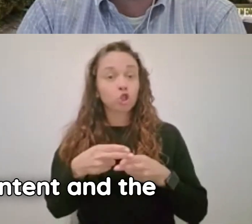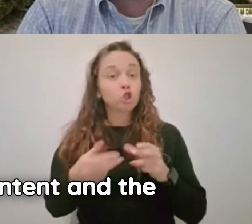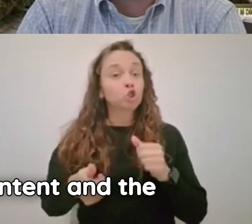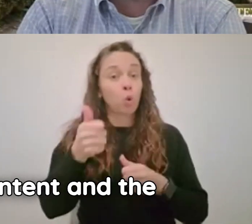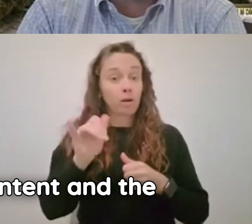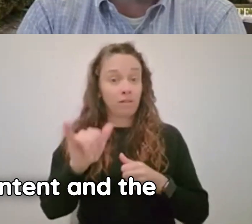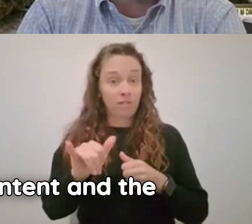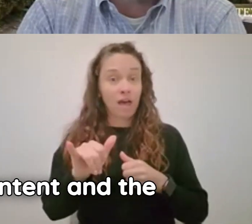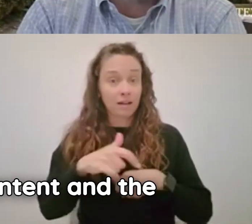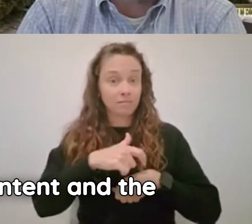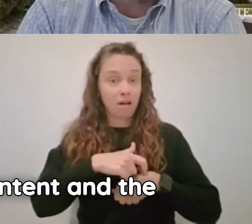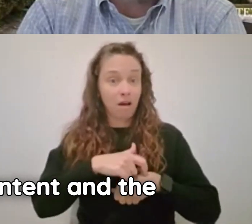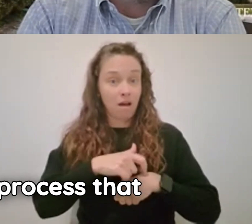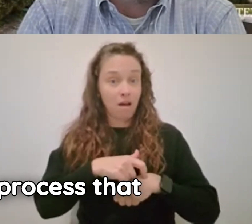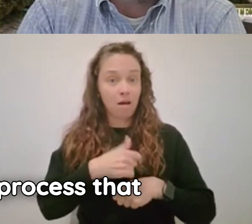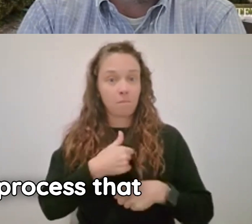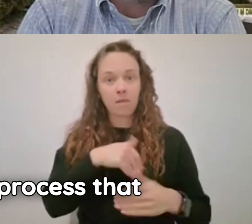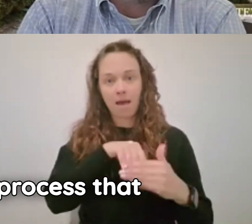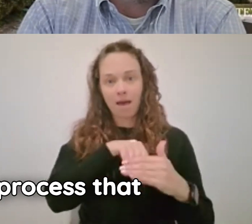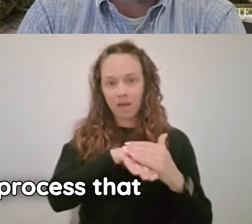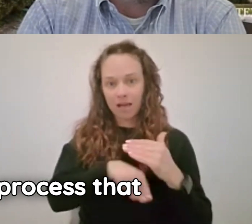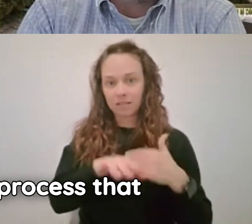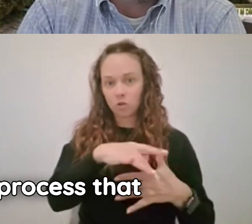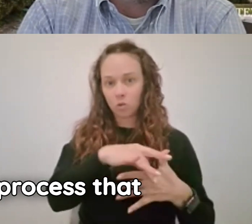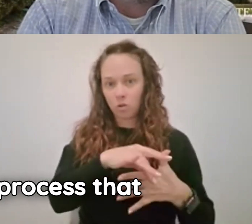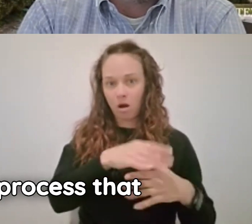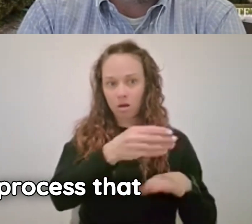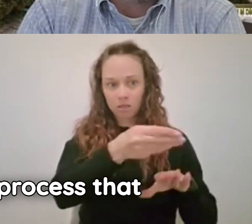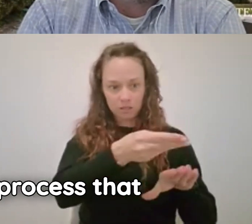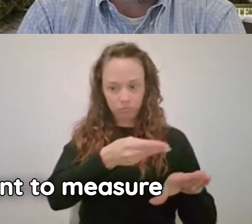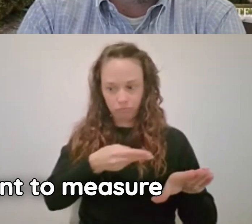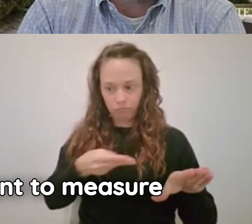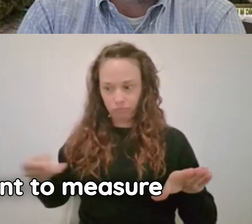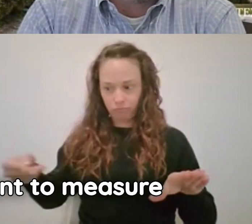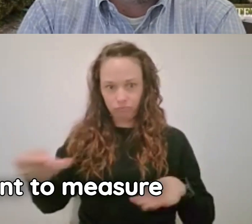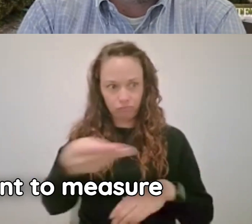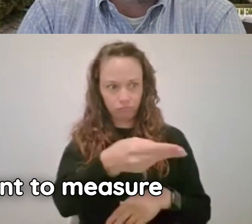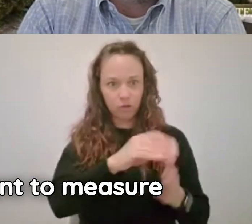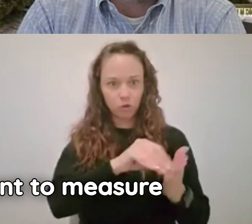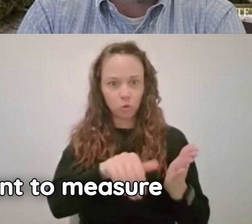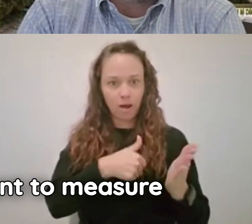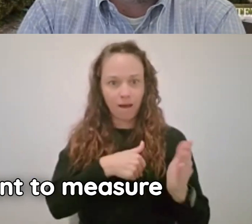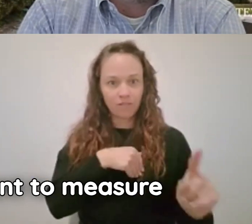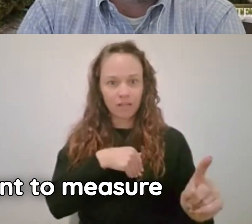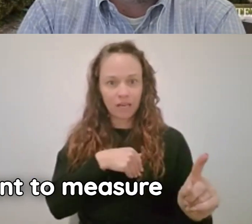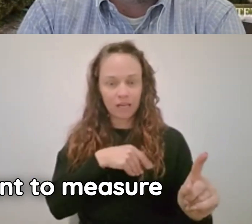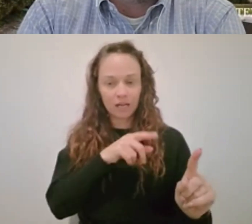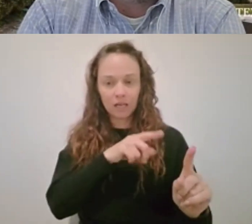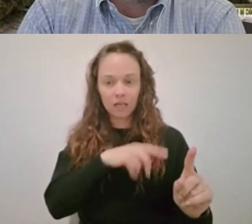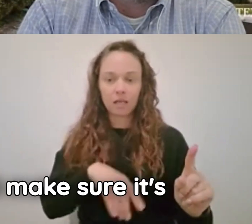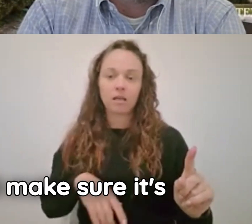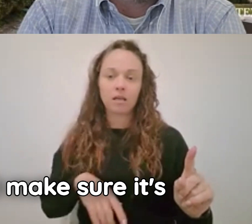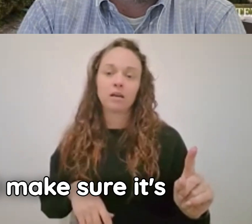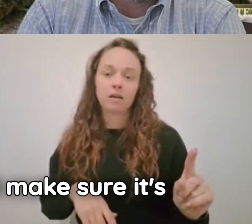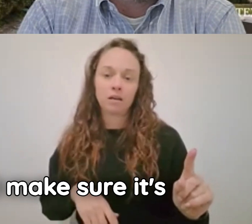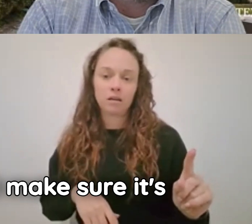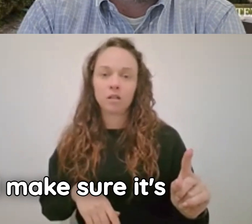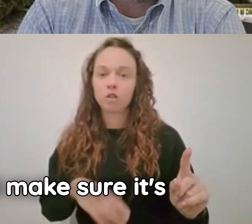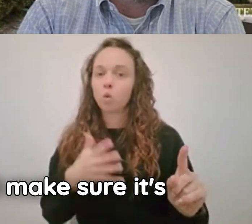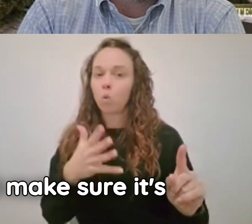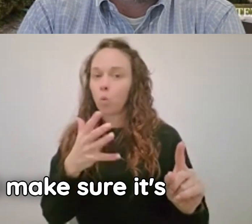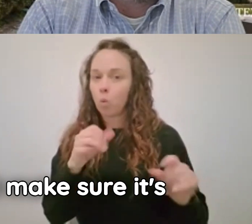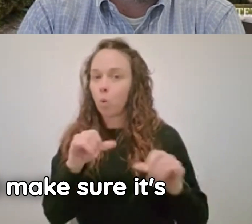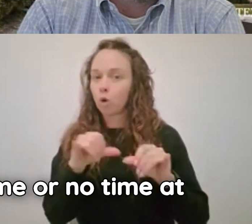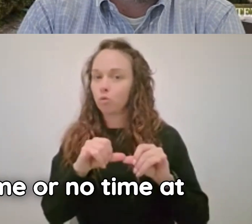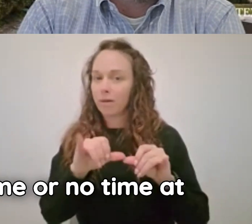between having access to the content and the student being able to process that content? So we want to measure that gap right